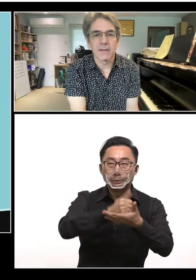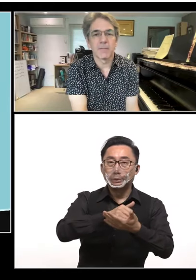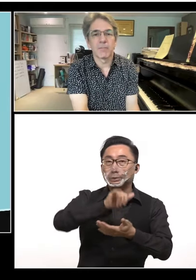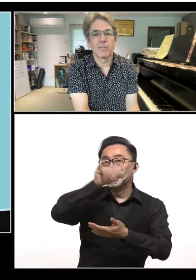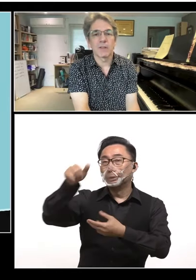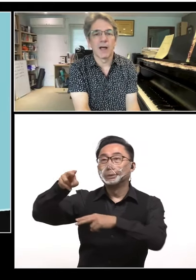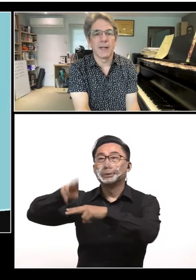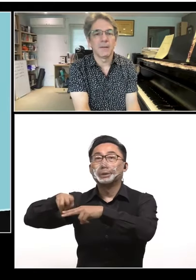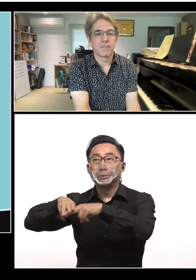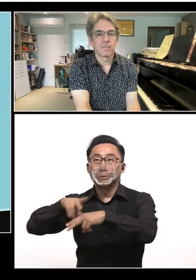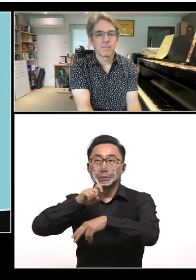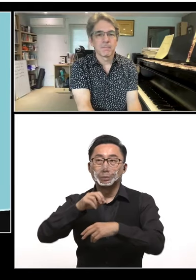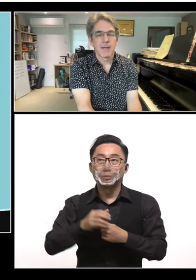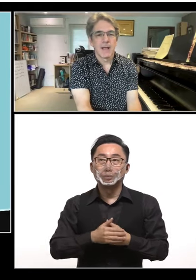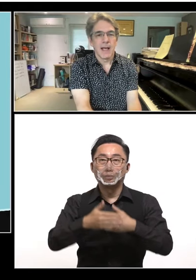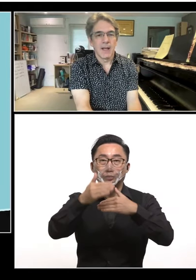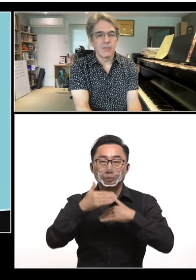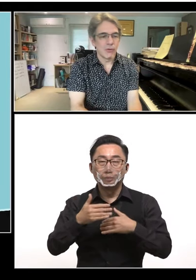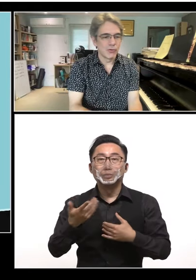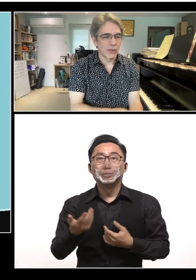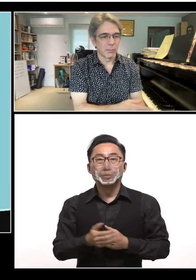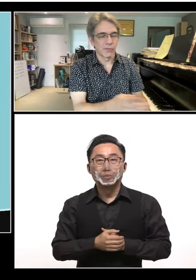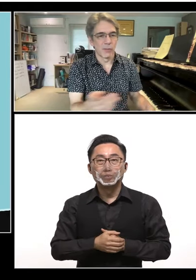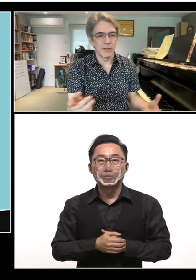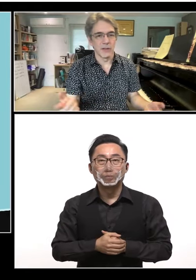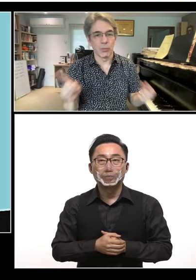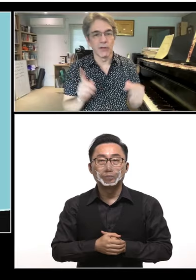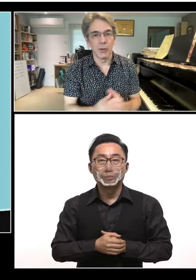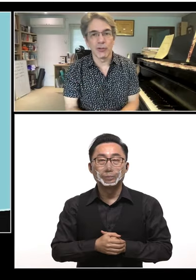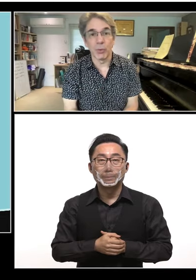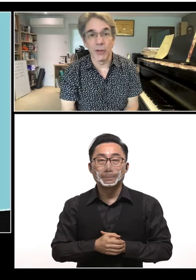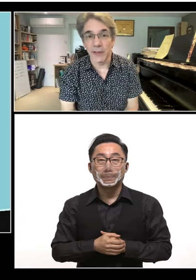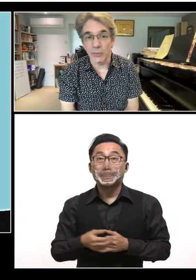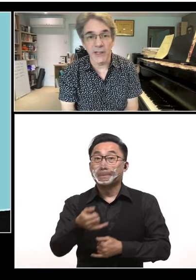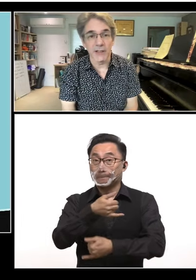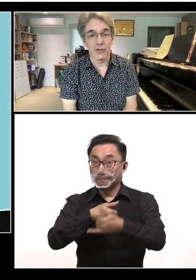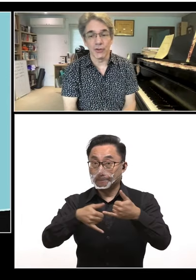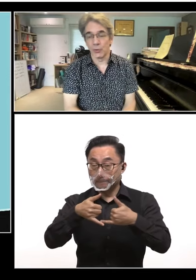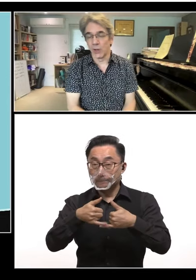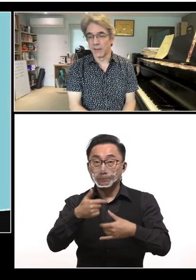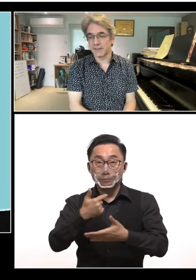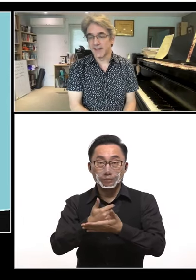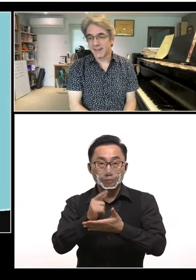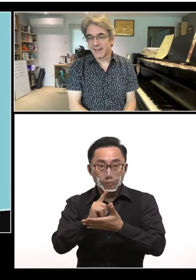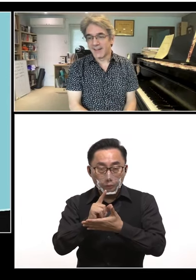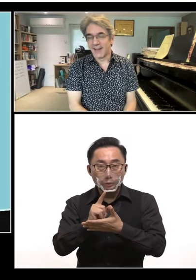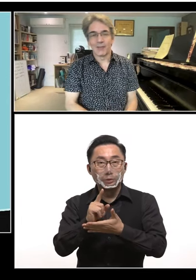next slide. And during the performances, one of the most important things we needed to do